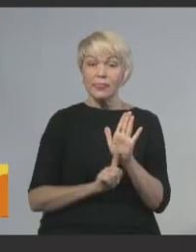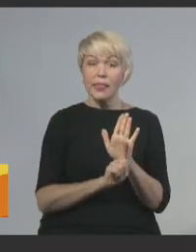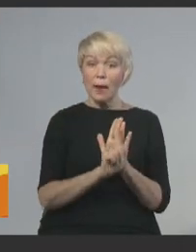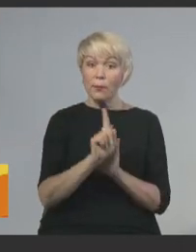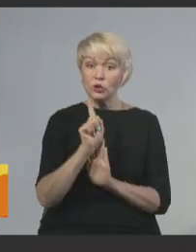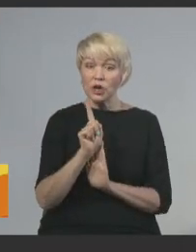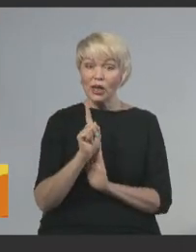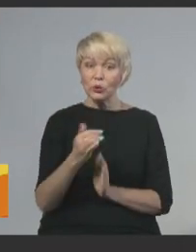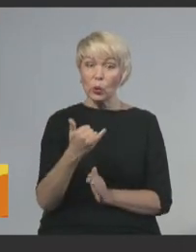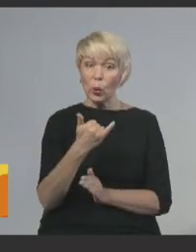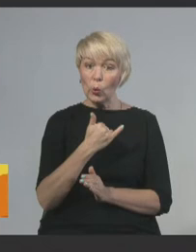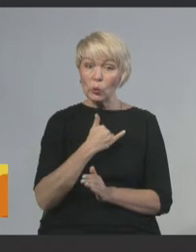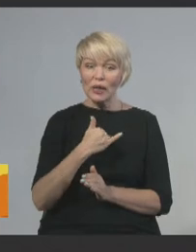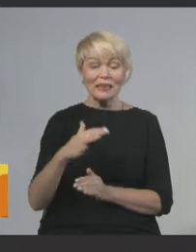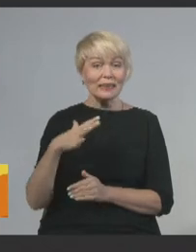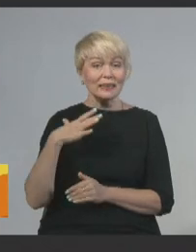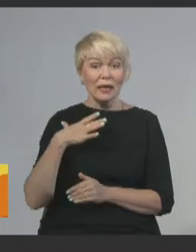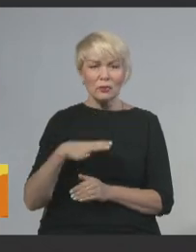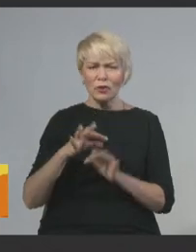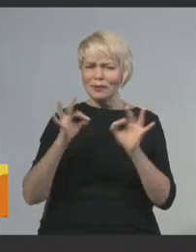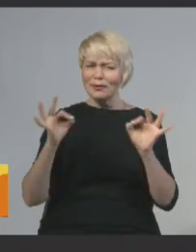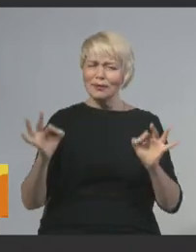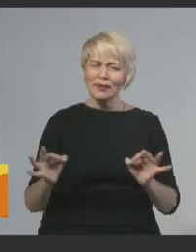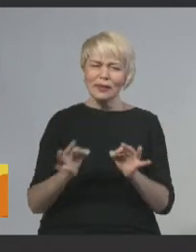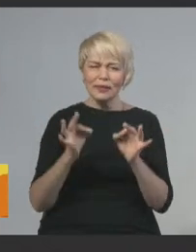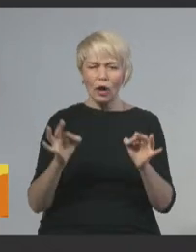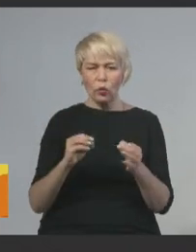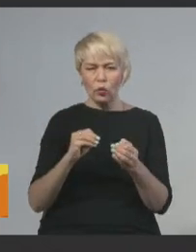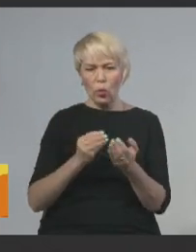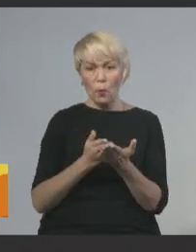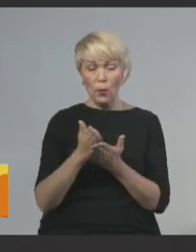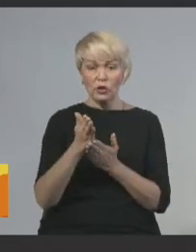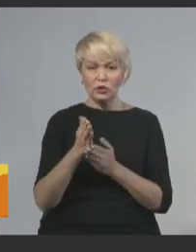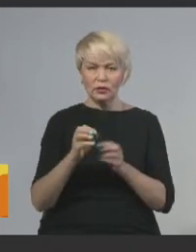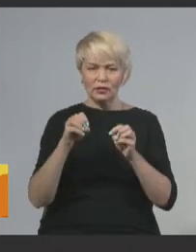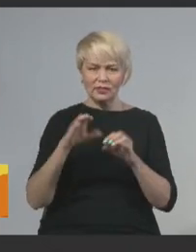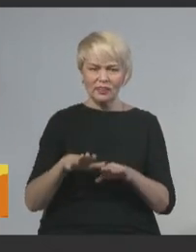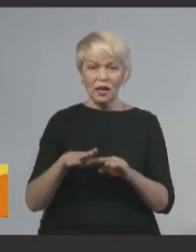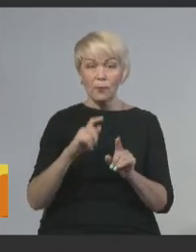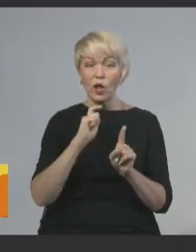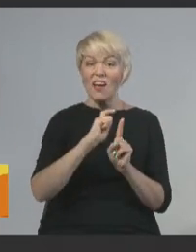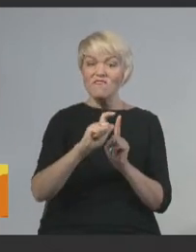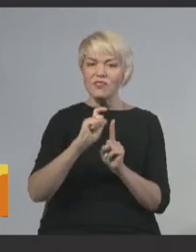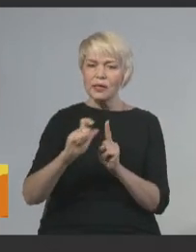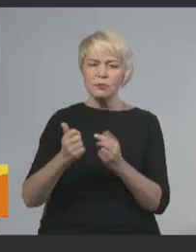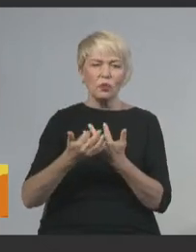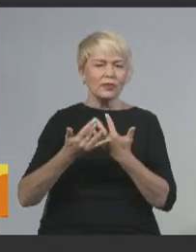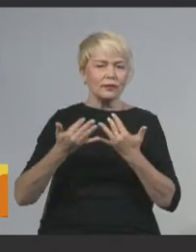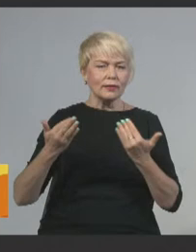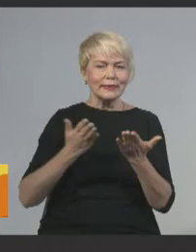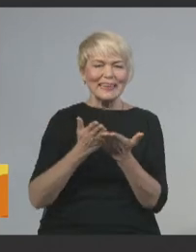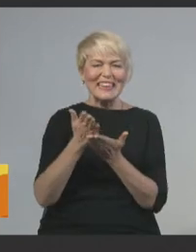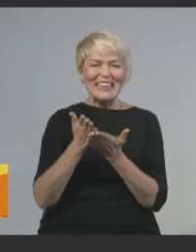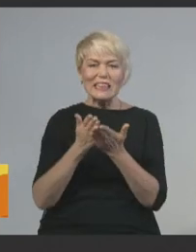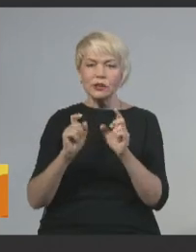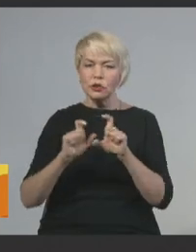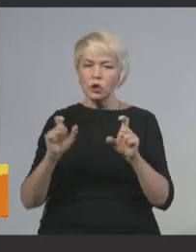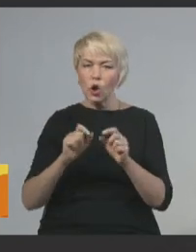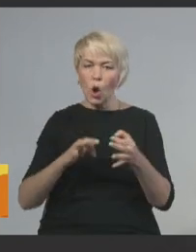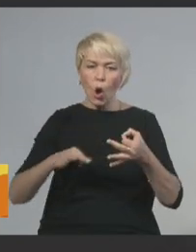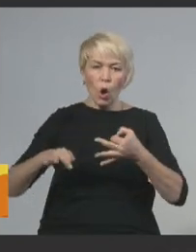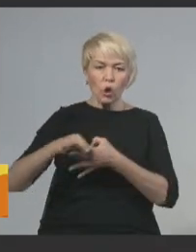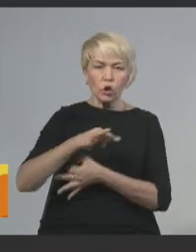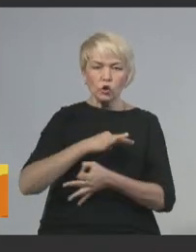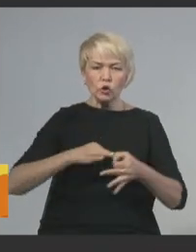experts in institutions who sort of put out the swedish strategy on how to